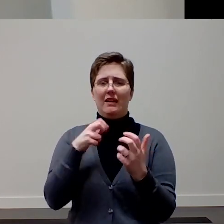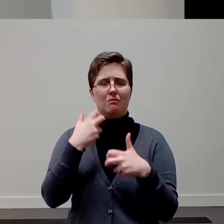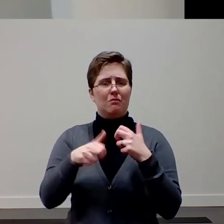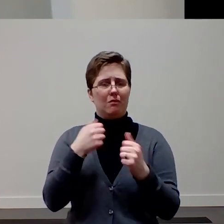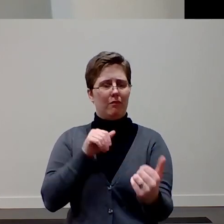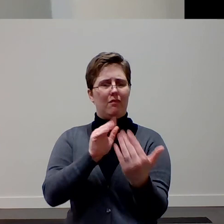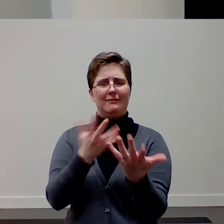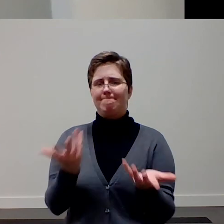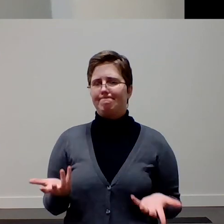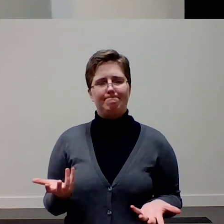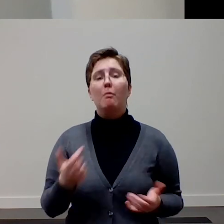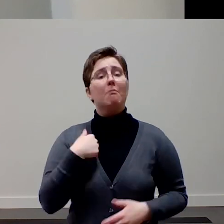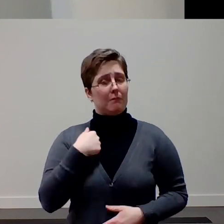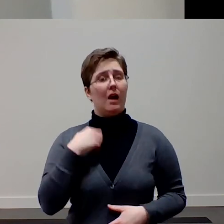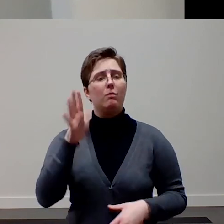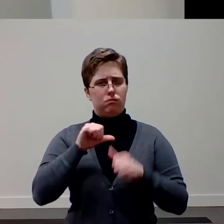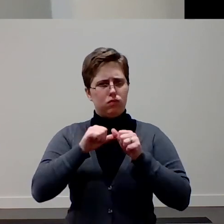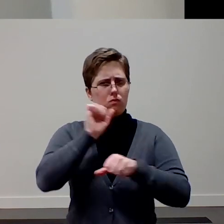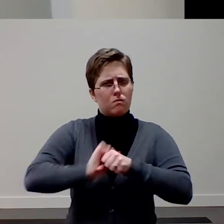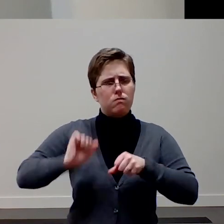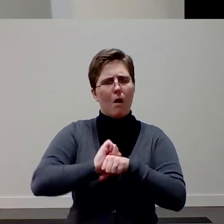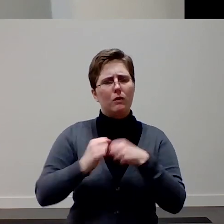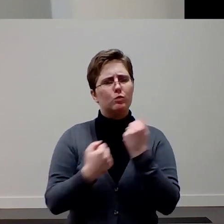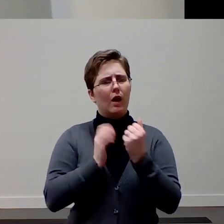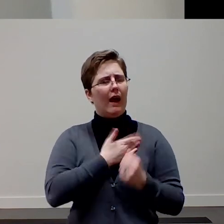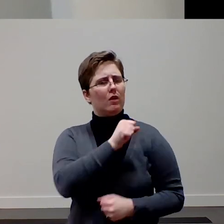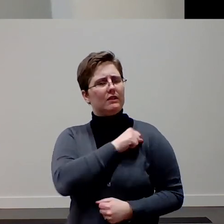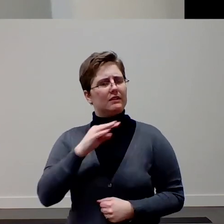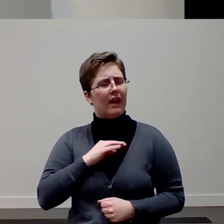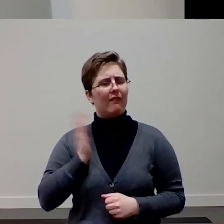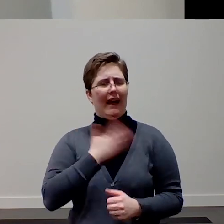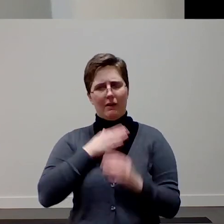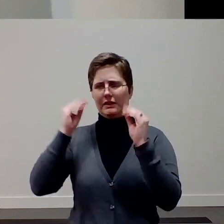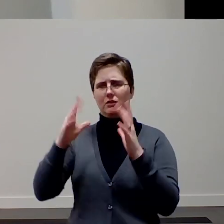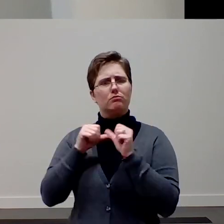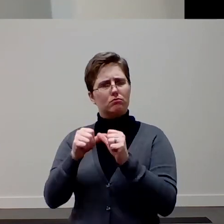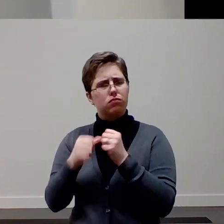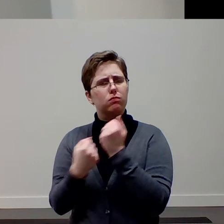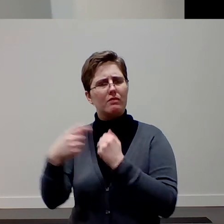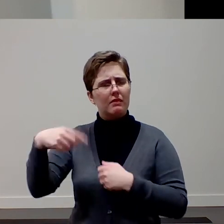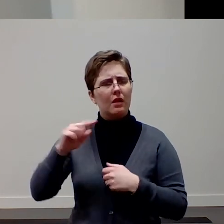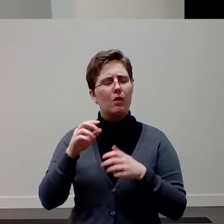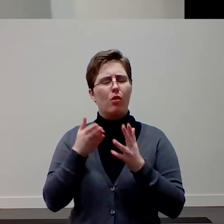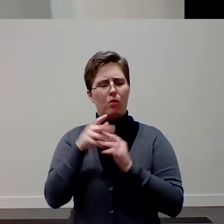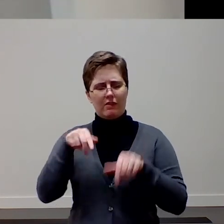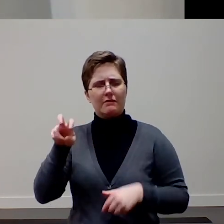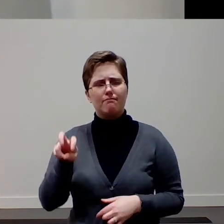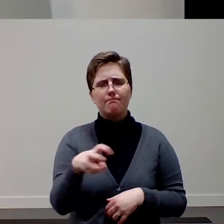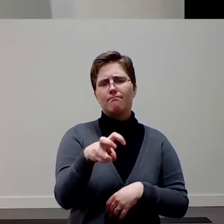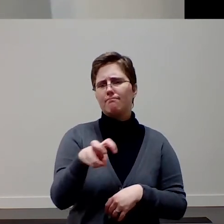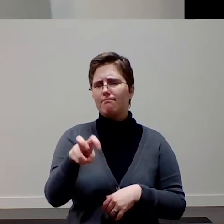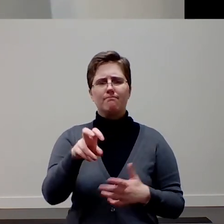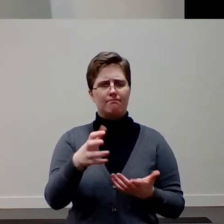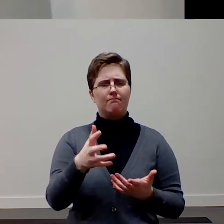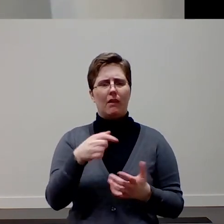frustration and becoming overwhelmed when she see her children struggling while navigating through virtual learning. Someone